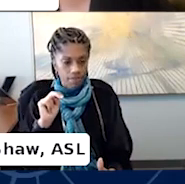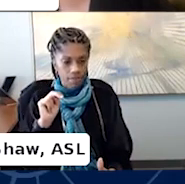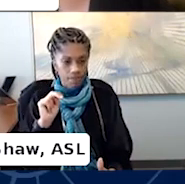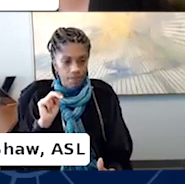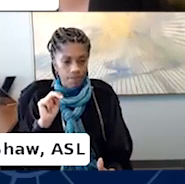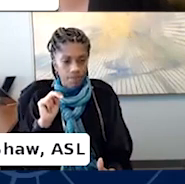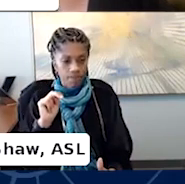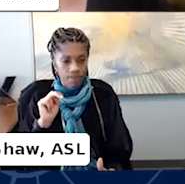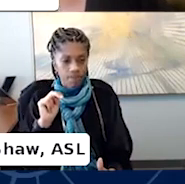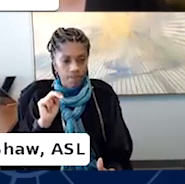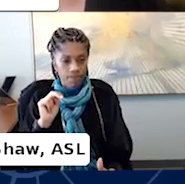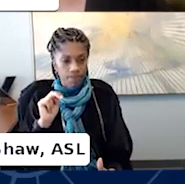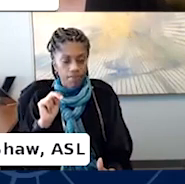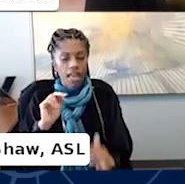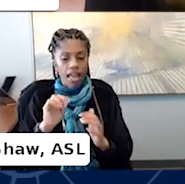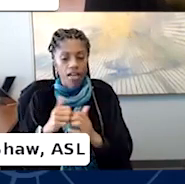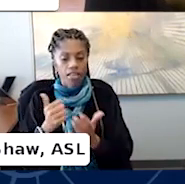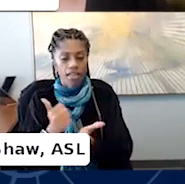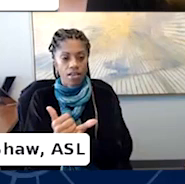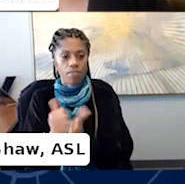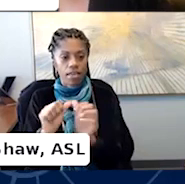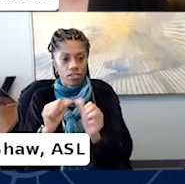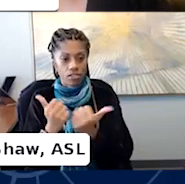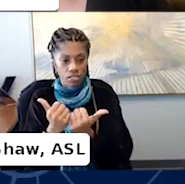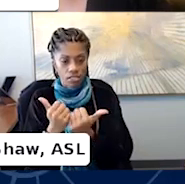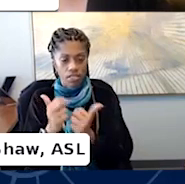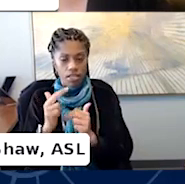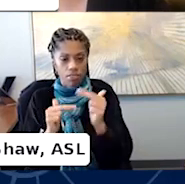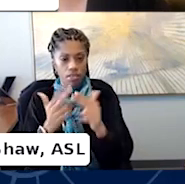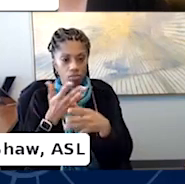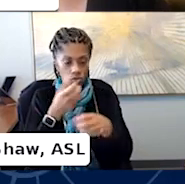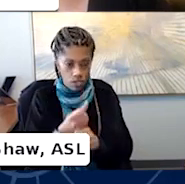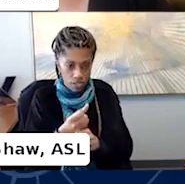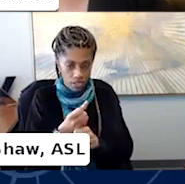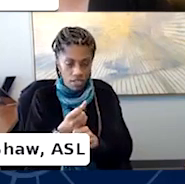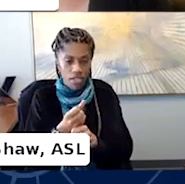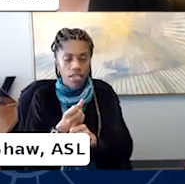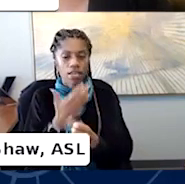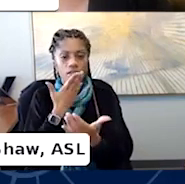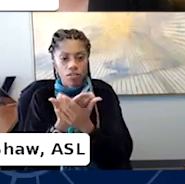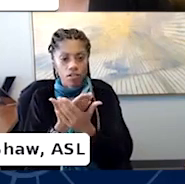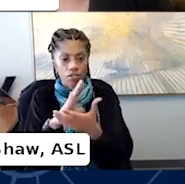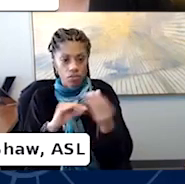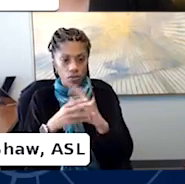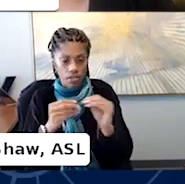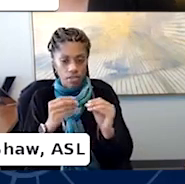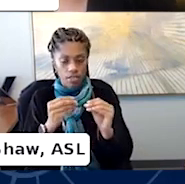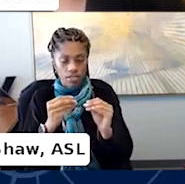storytelling agency and trust to produce powerful, authentic, co-branded stories for partners.